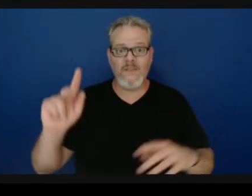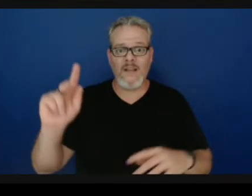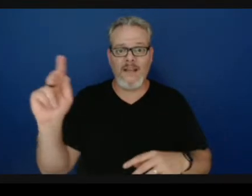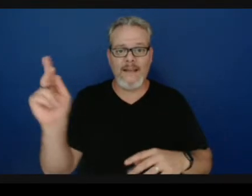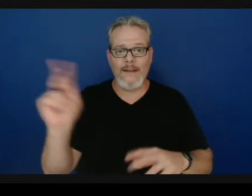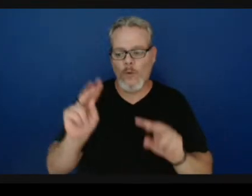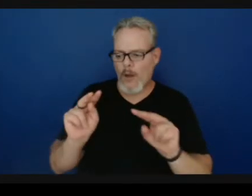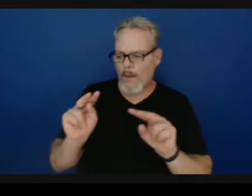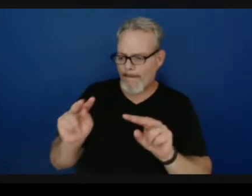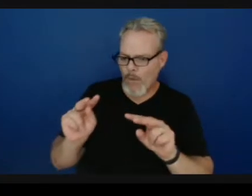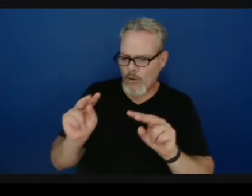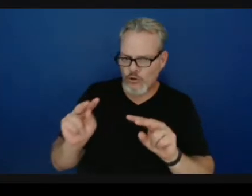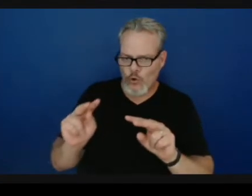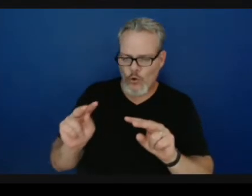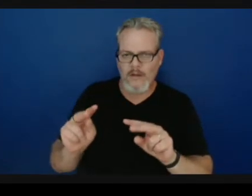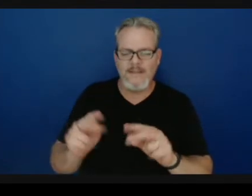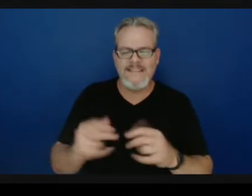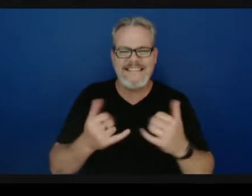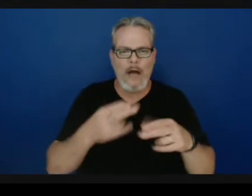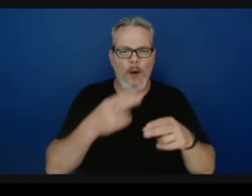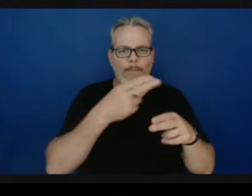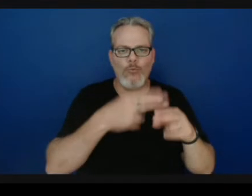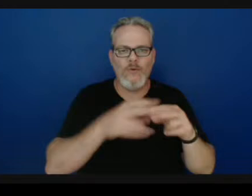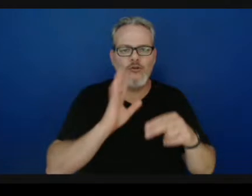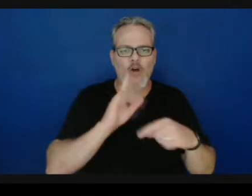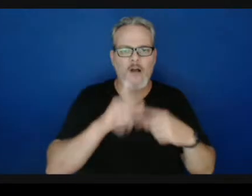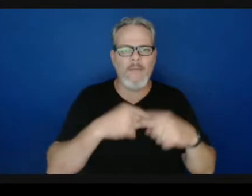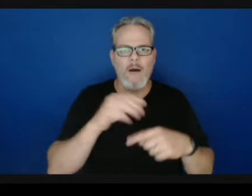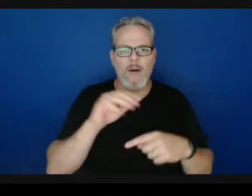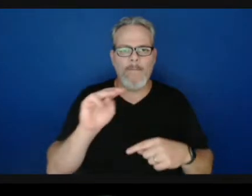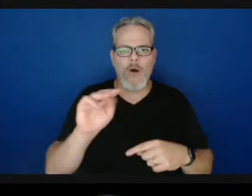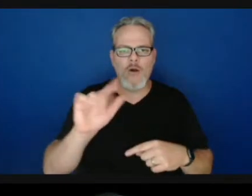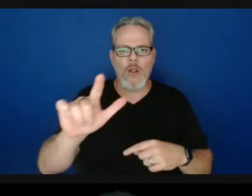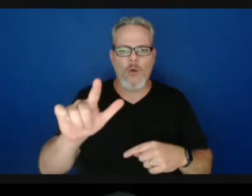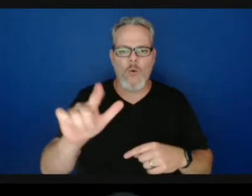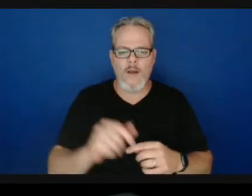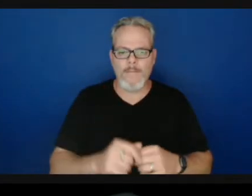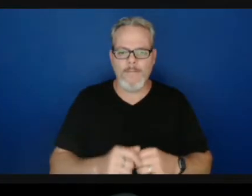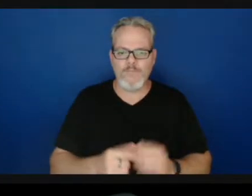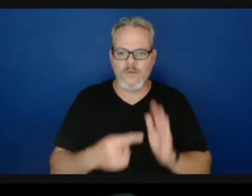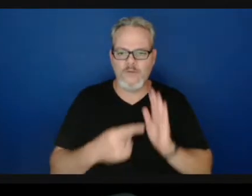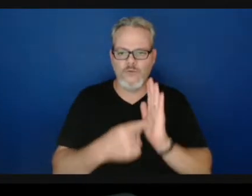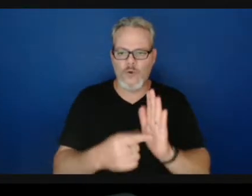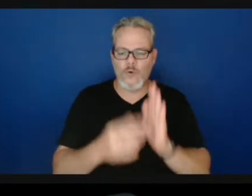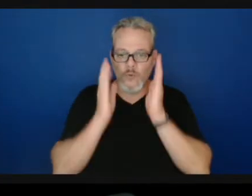very quickly mention Mauna Loa as well. So let's get Mauna Loa on the screen here.